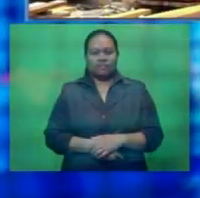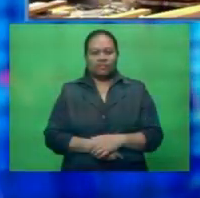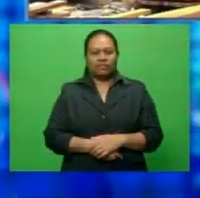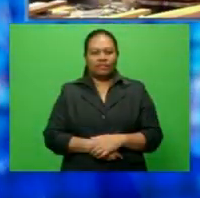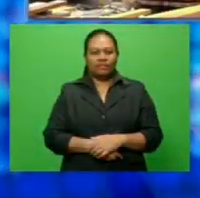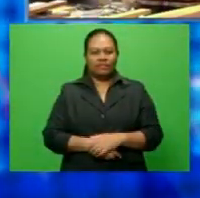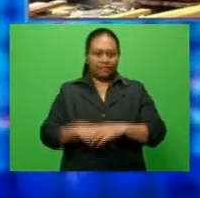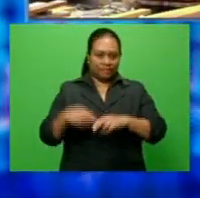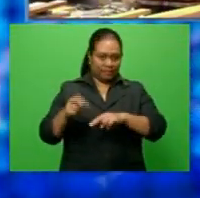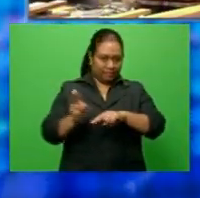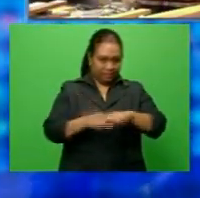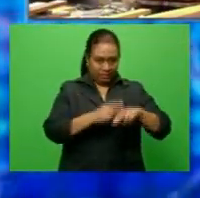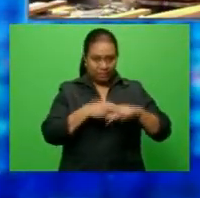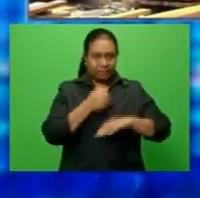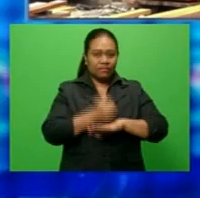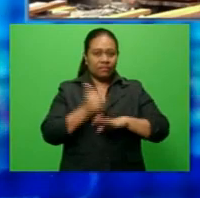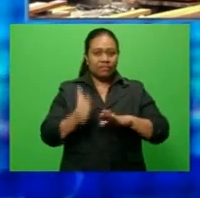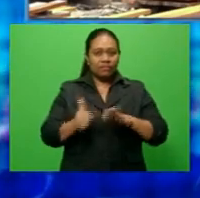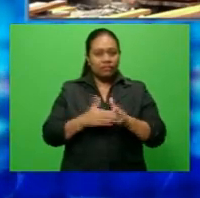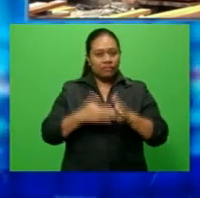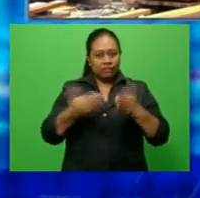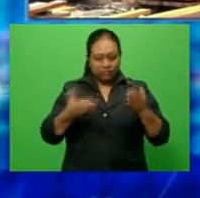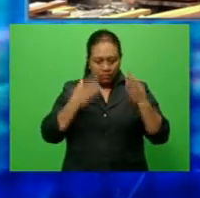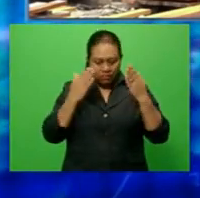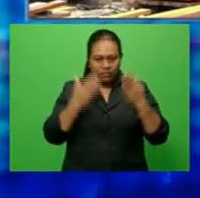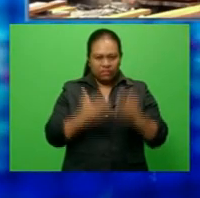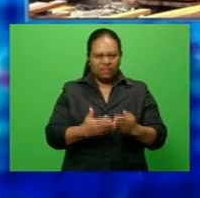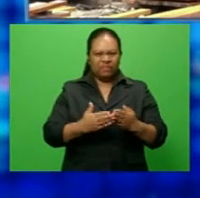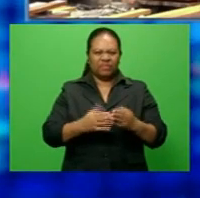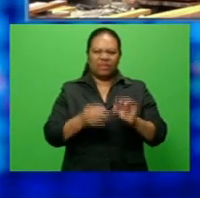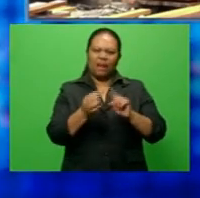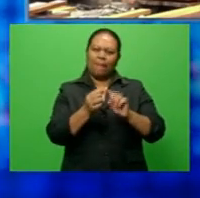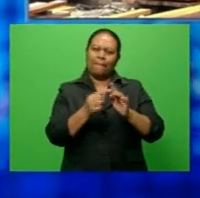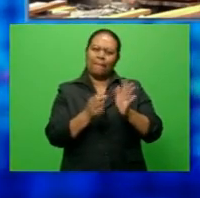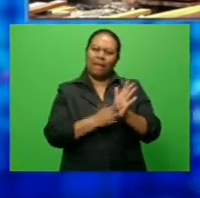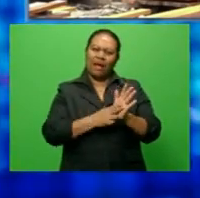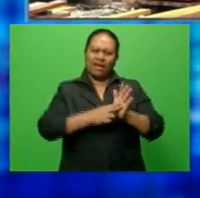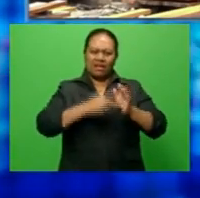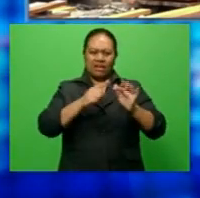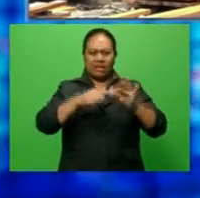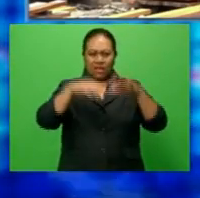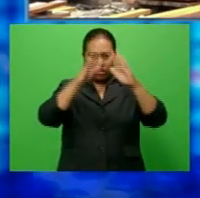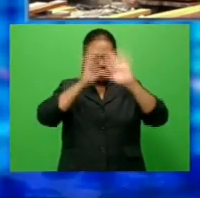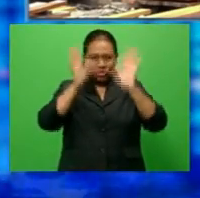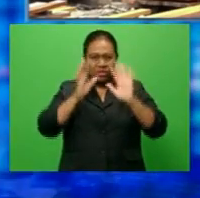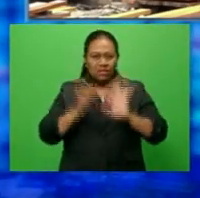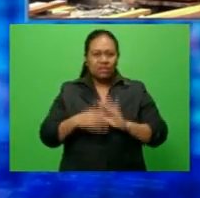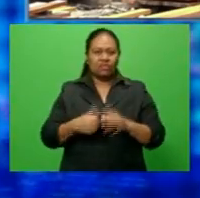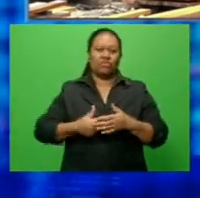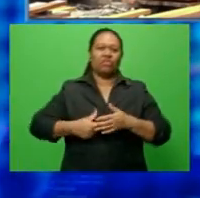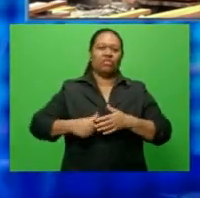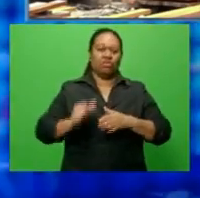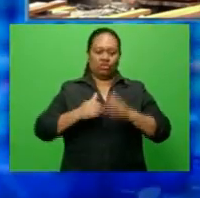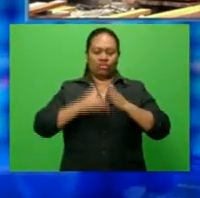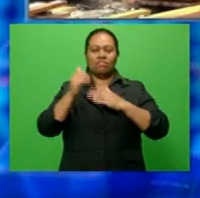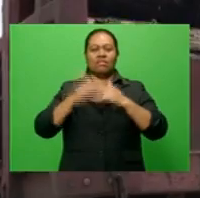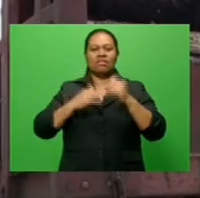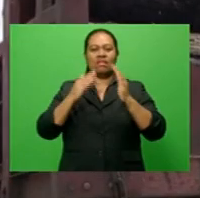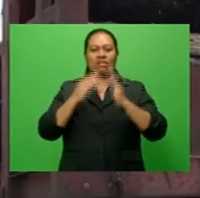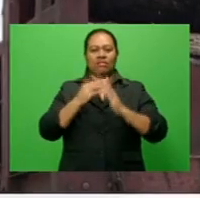The Fijian government is focusing on repurposing pine timber in Kandavu for the rehabilitation of 200 homes.